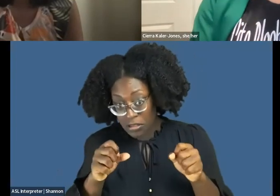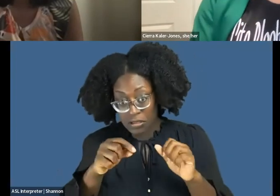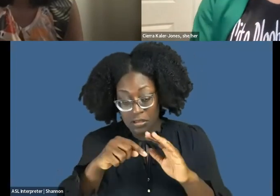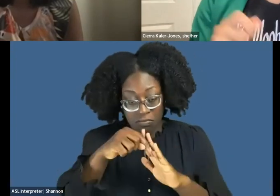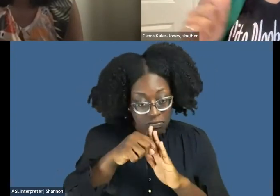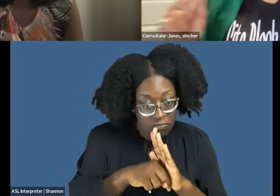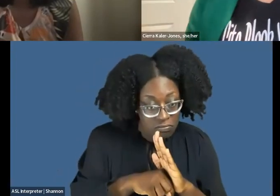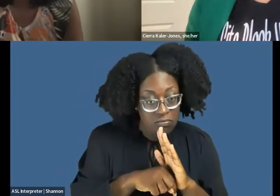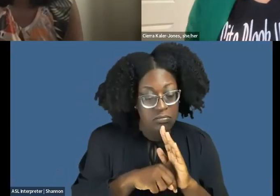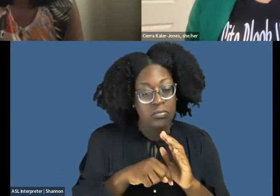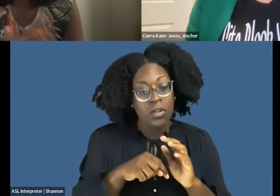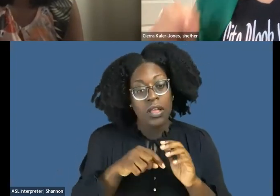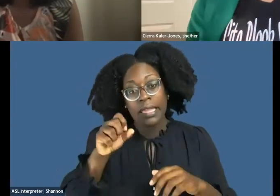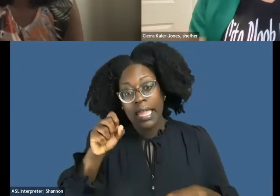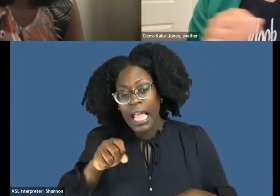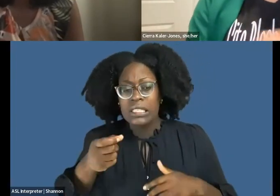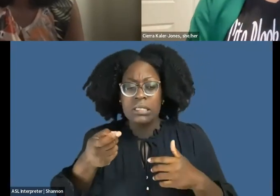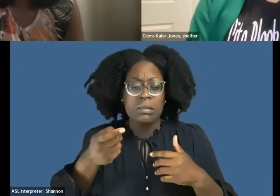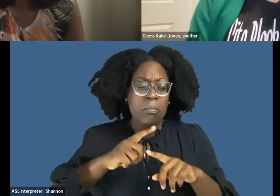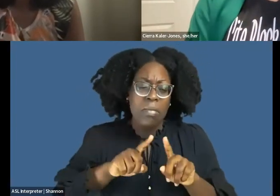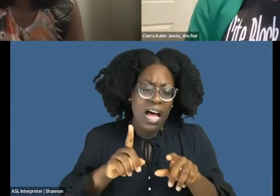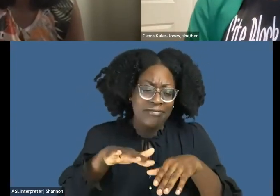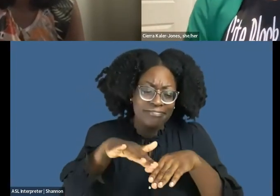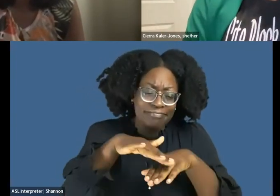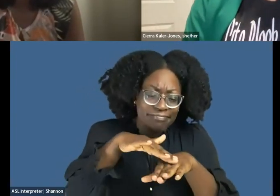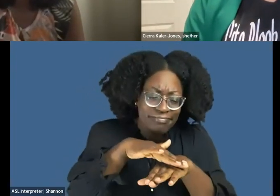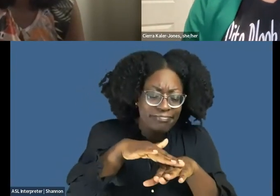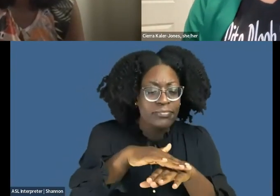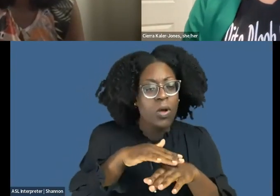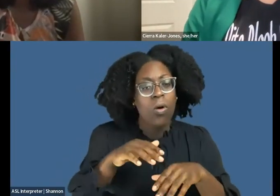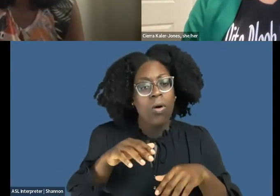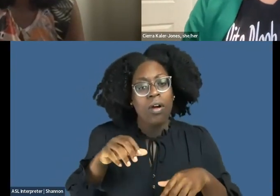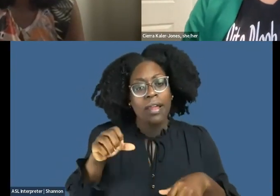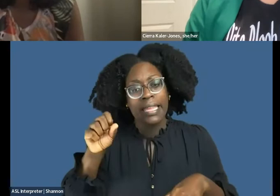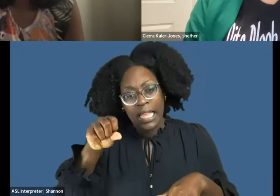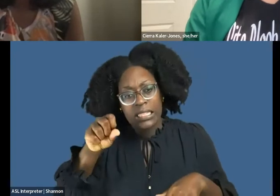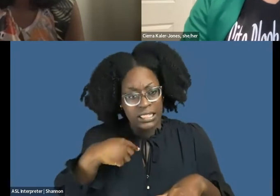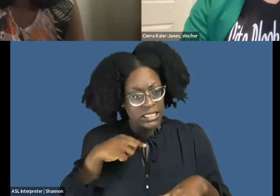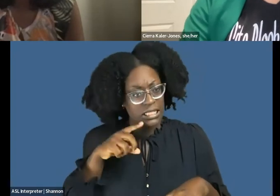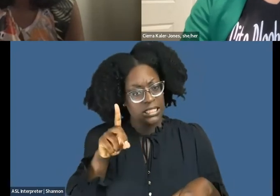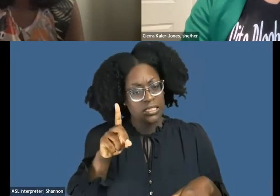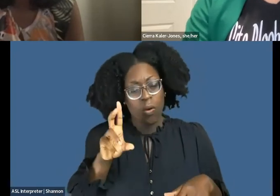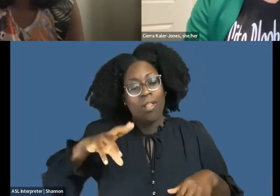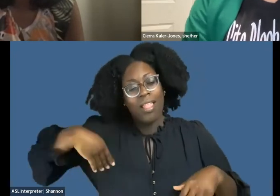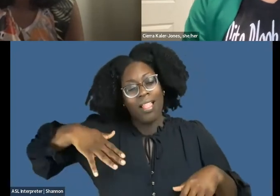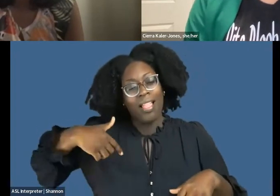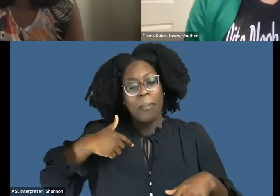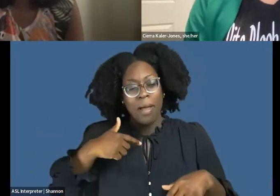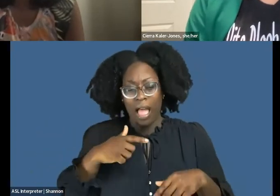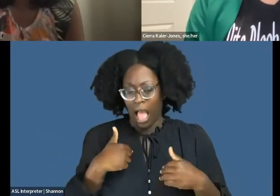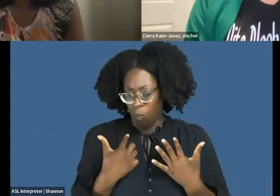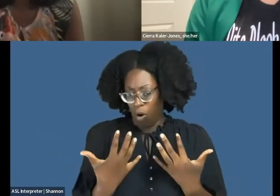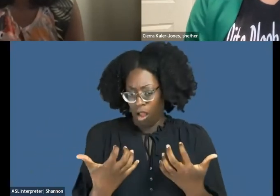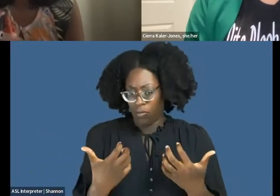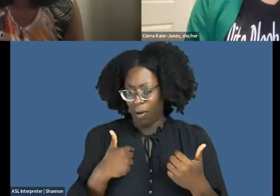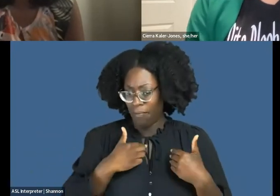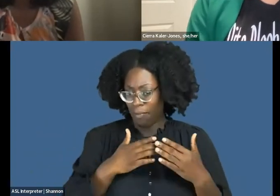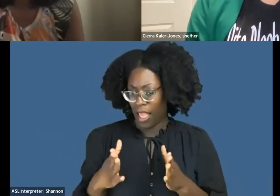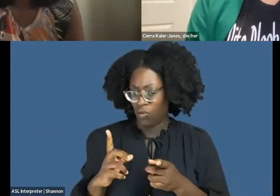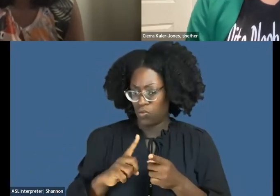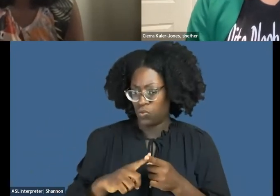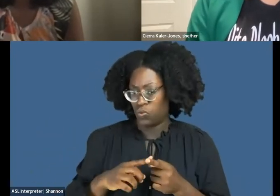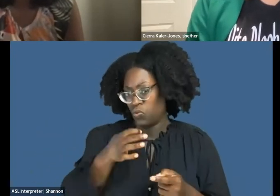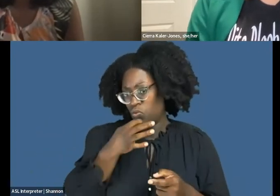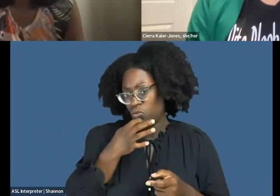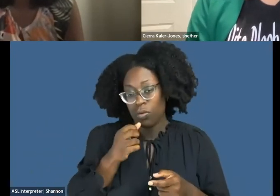Yes, but only briefly. Not yet, but I have plans to, and no, but I'm curious to learn more. So once we finish up with